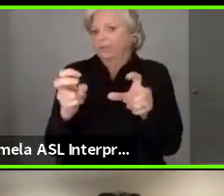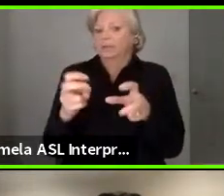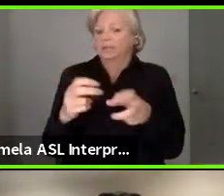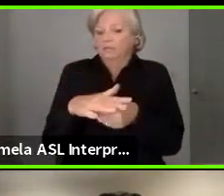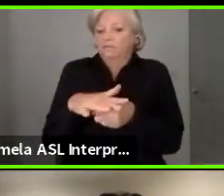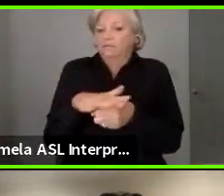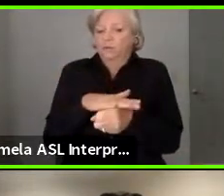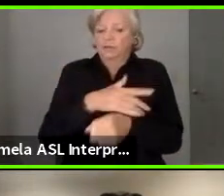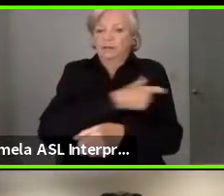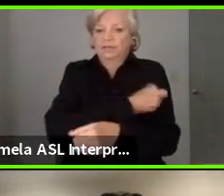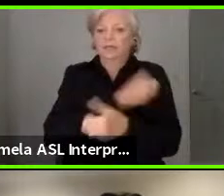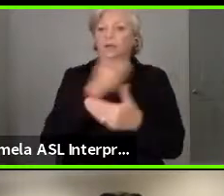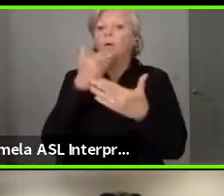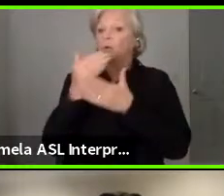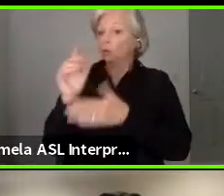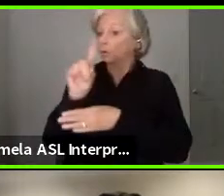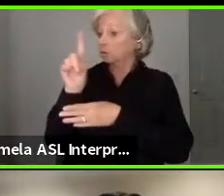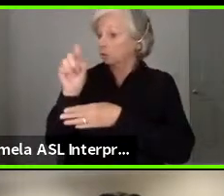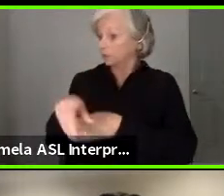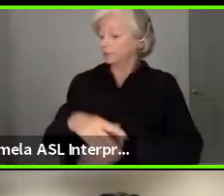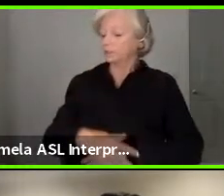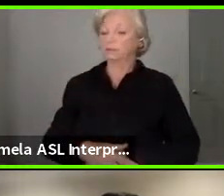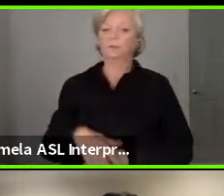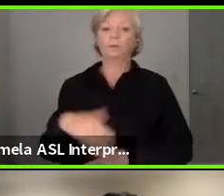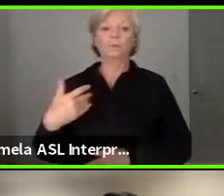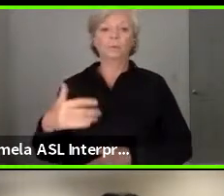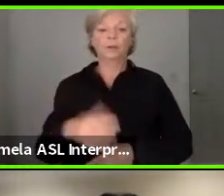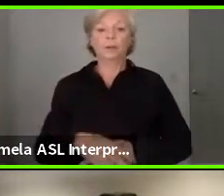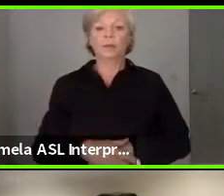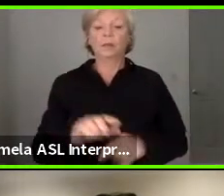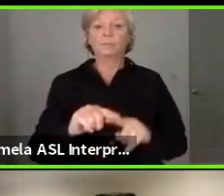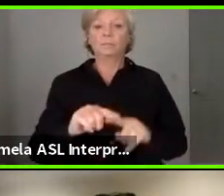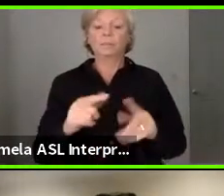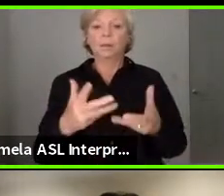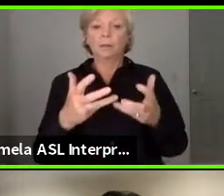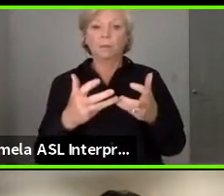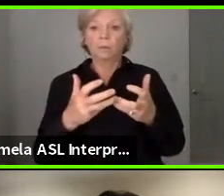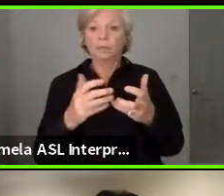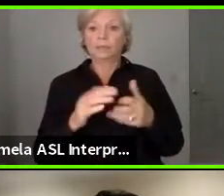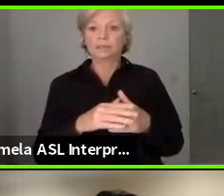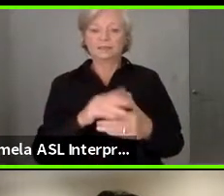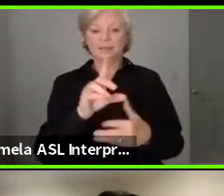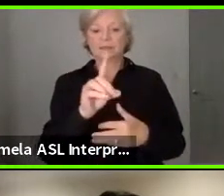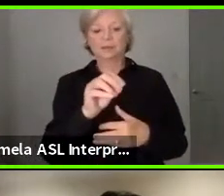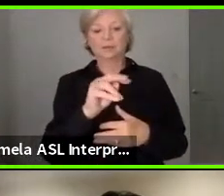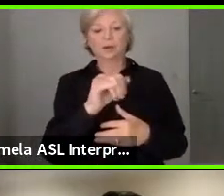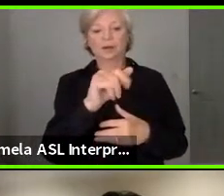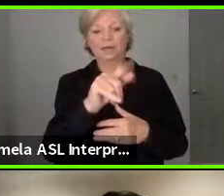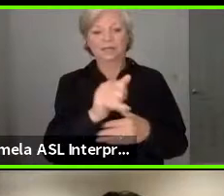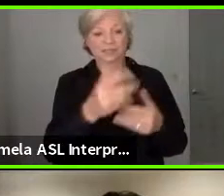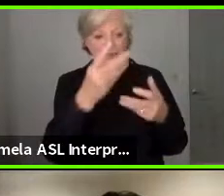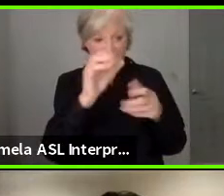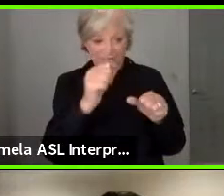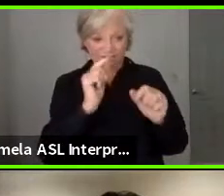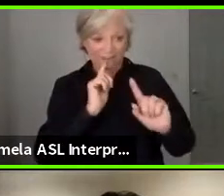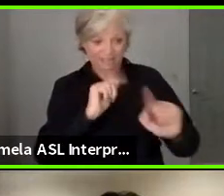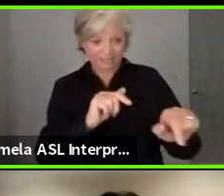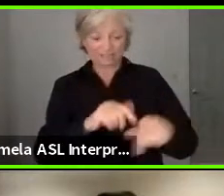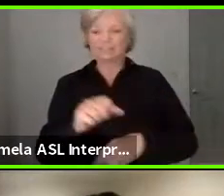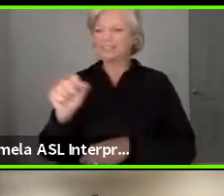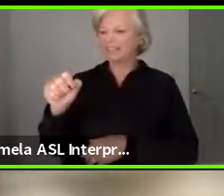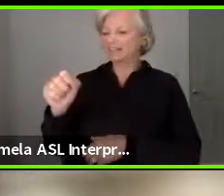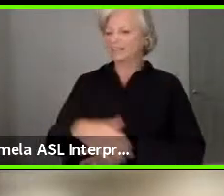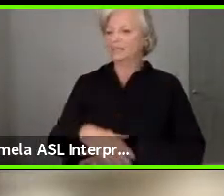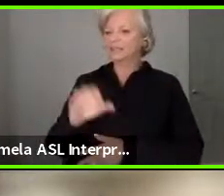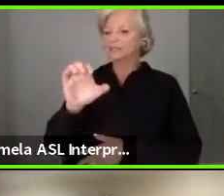That's a great question. Thank you. And I think I'm going to go ahead and give this to Joanna. So the